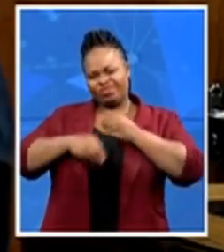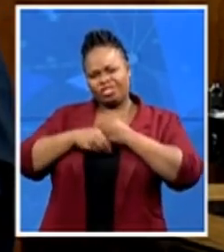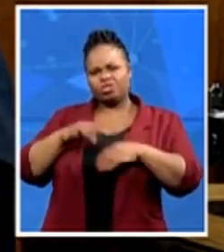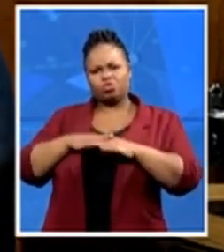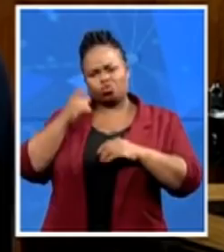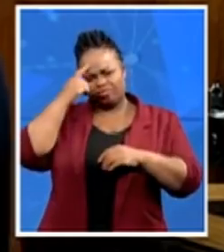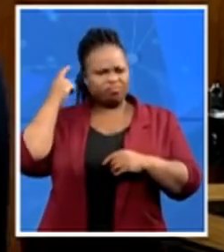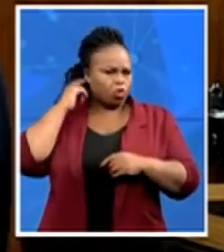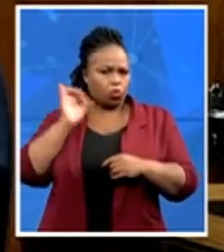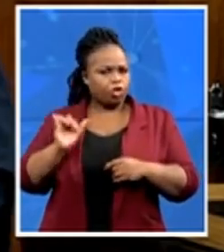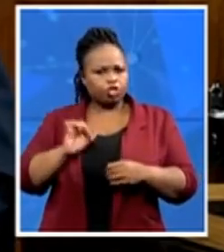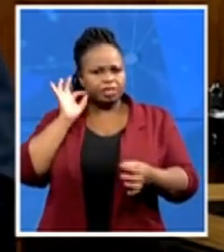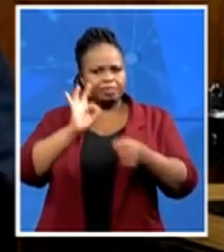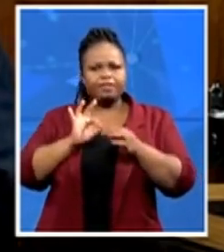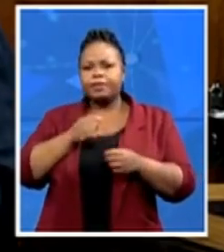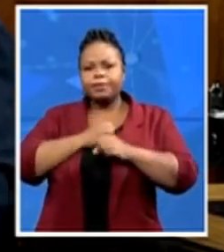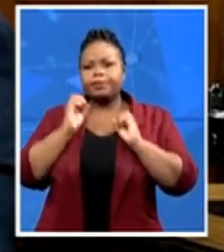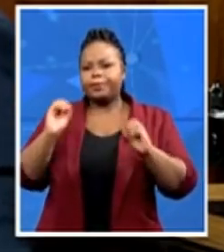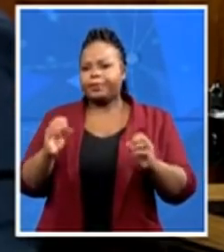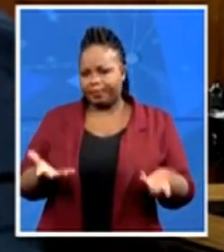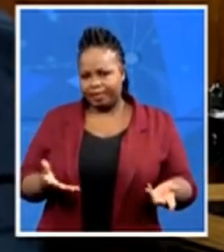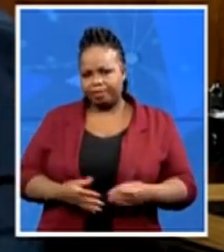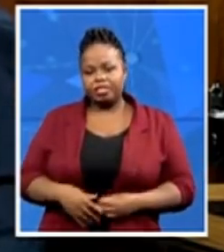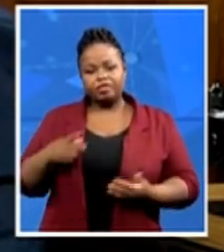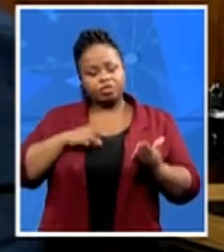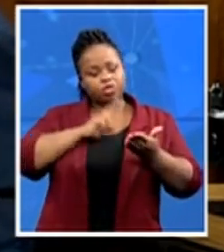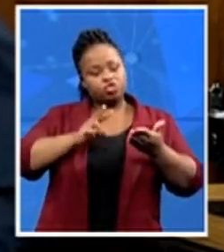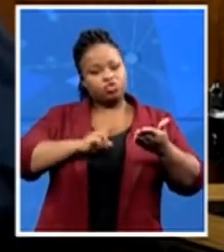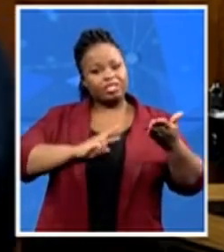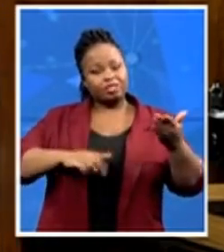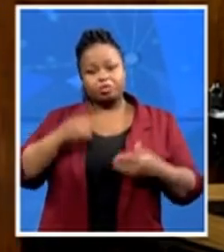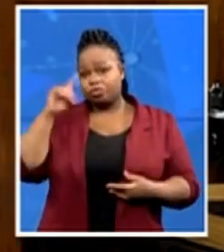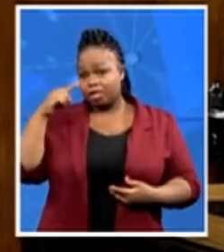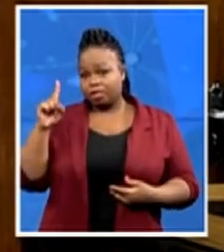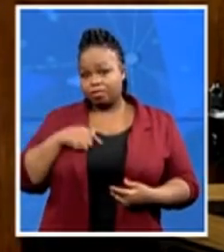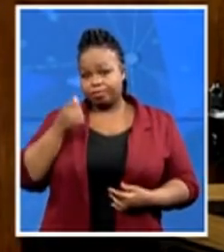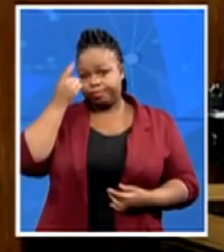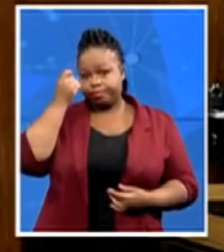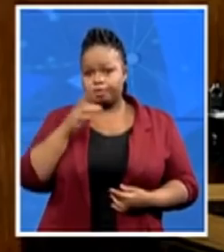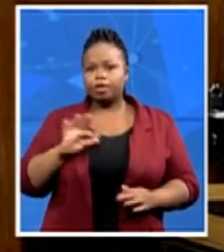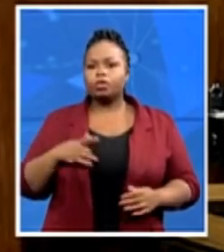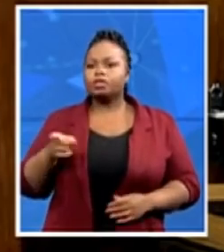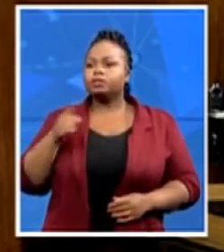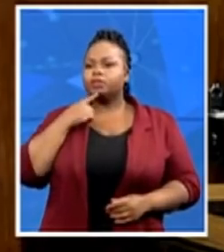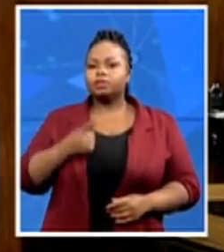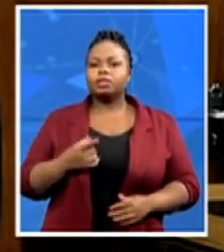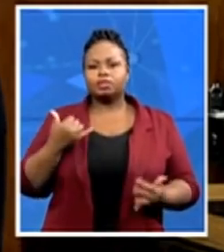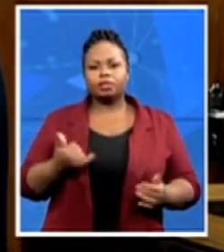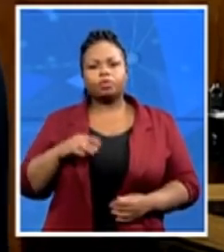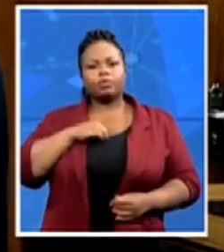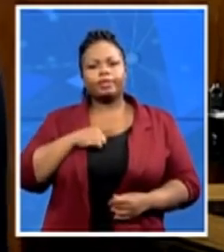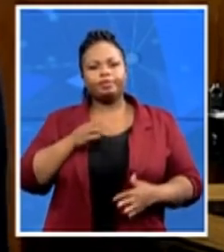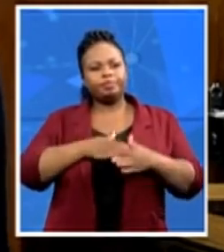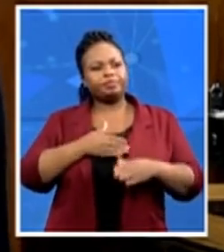And if I read the gist correctly, I understand they are saying, yes, because there was previously an